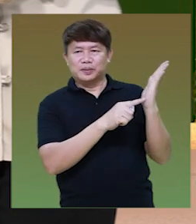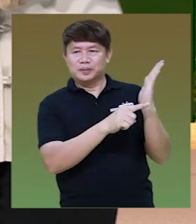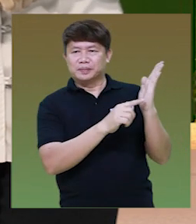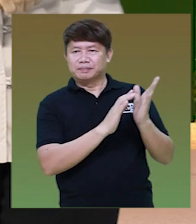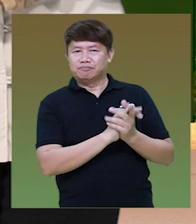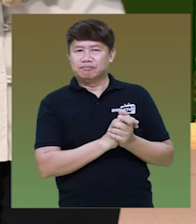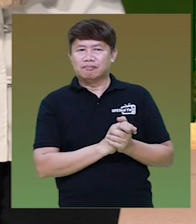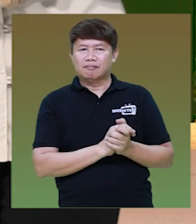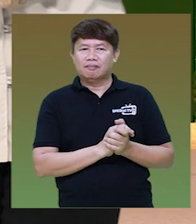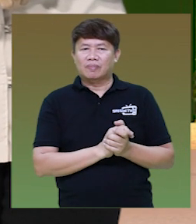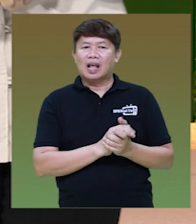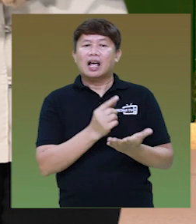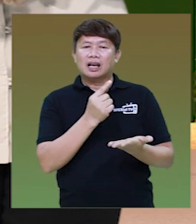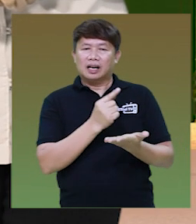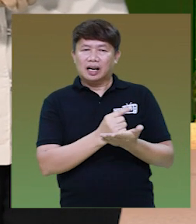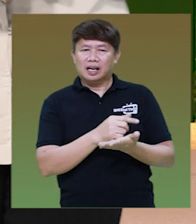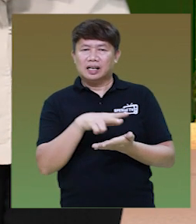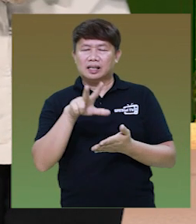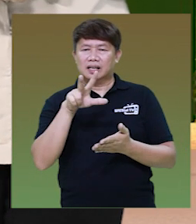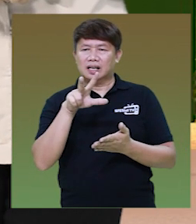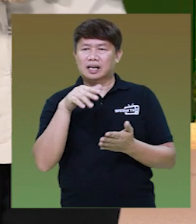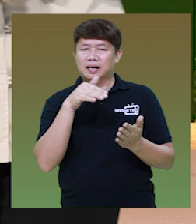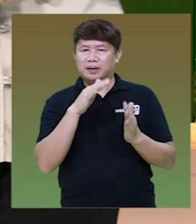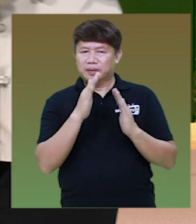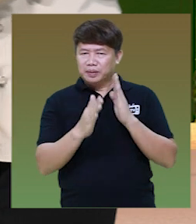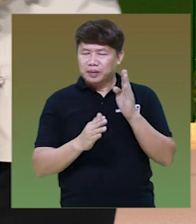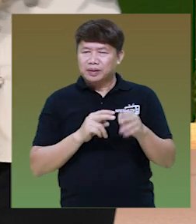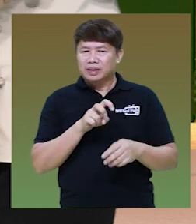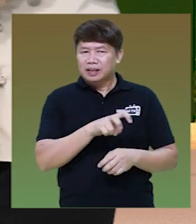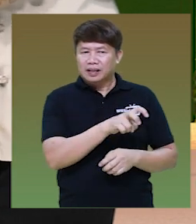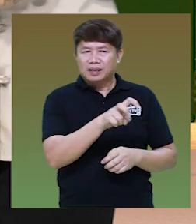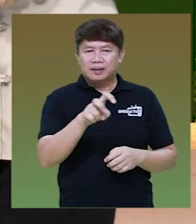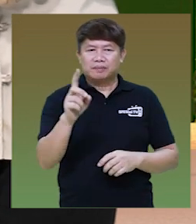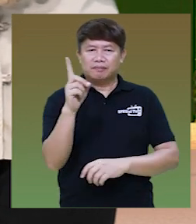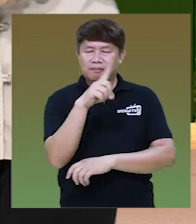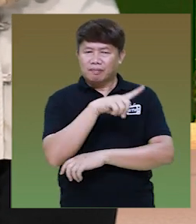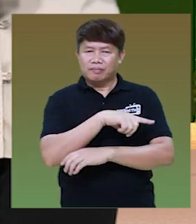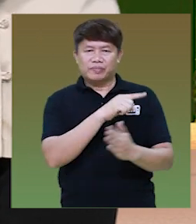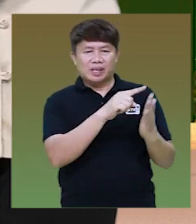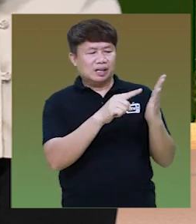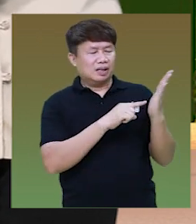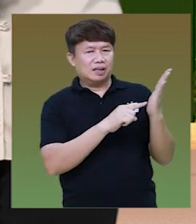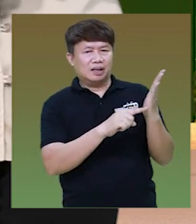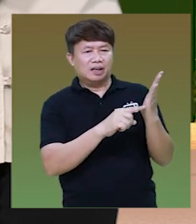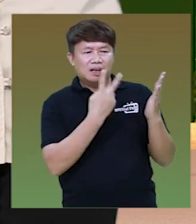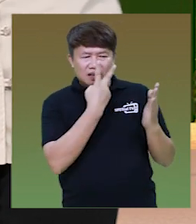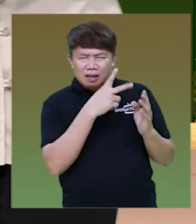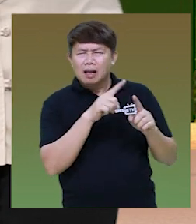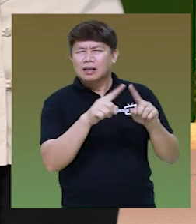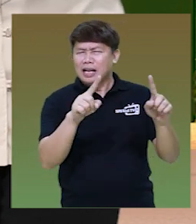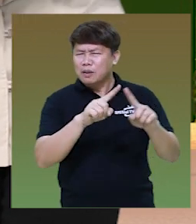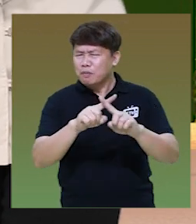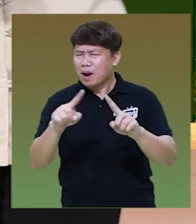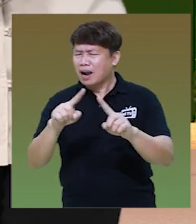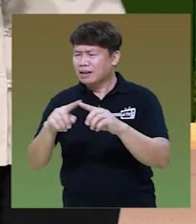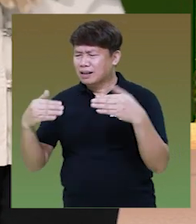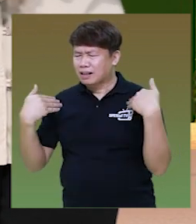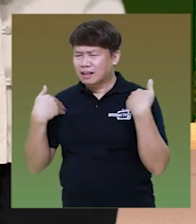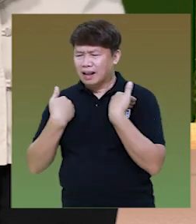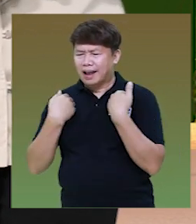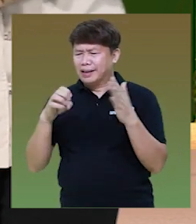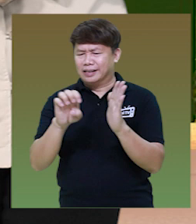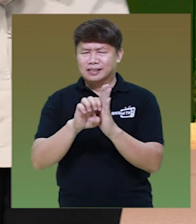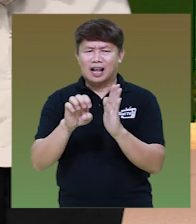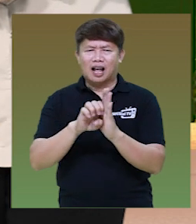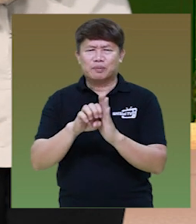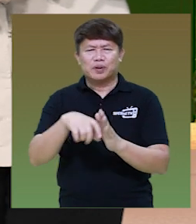The grade 3 pupils had a field trip one day at the zoo. They saw different animals